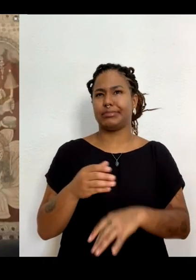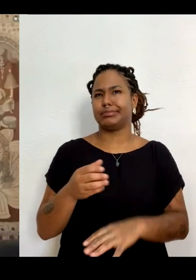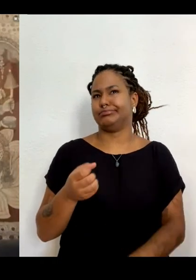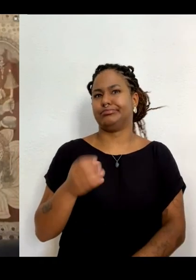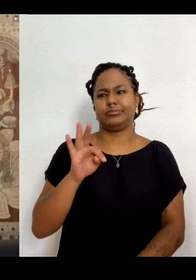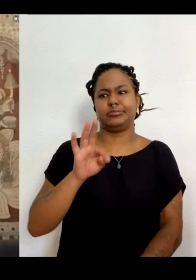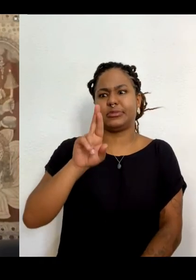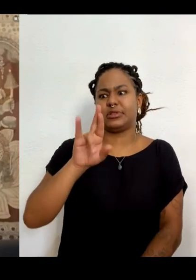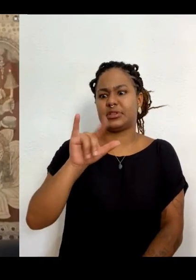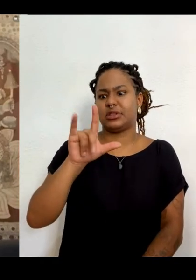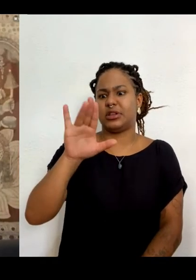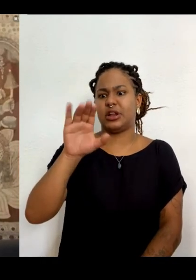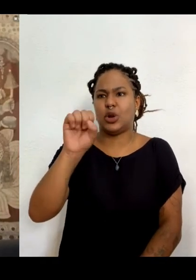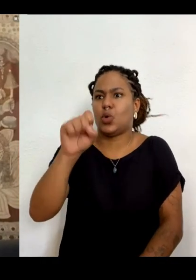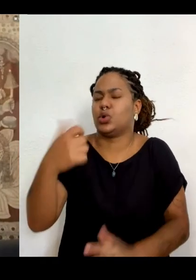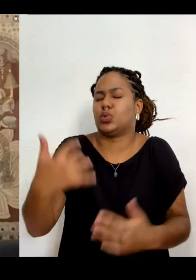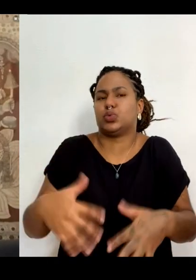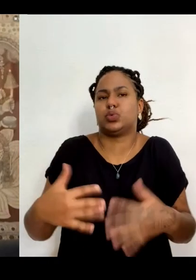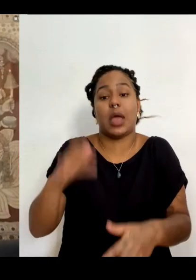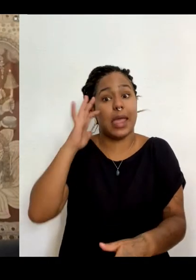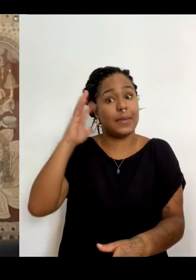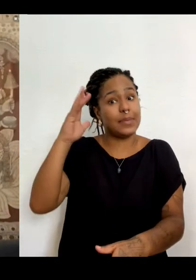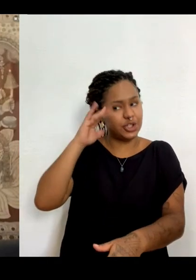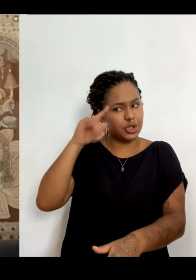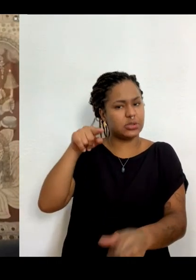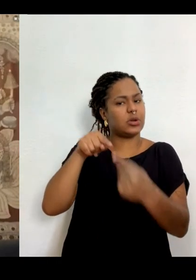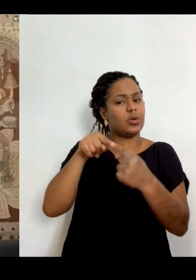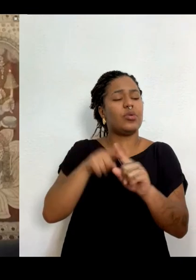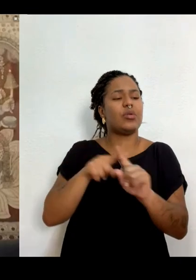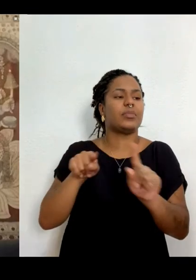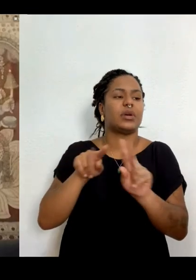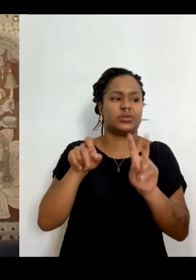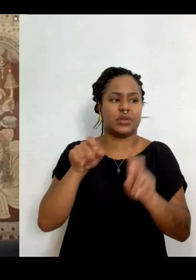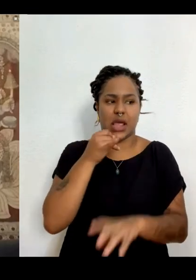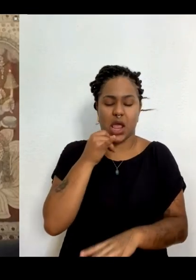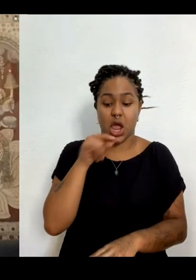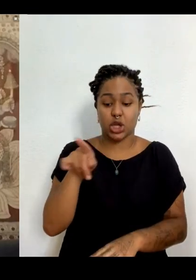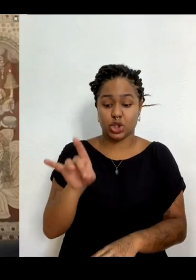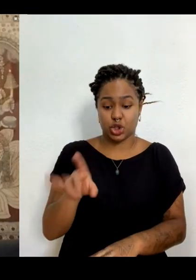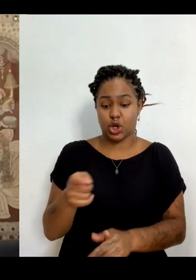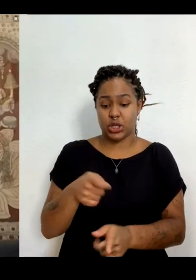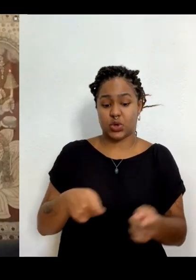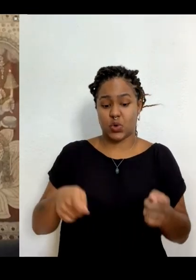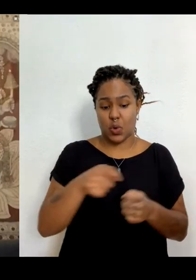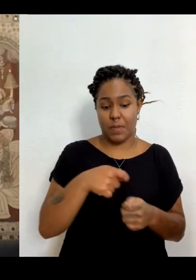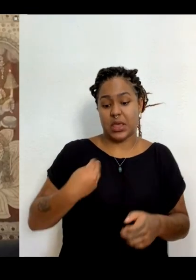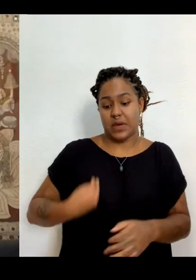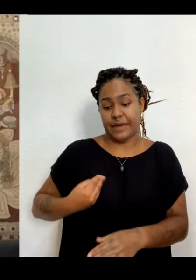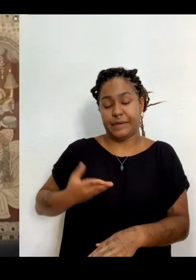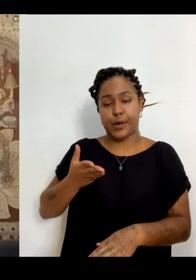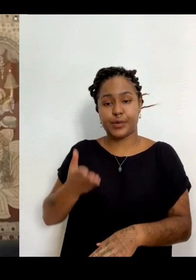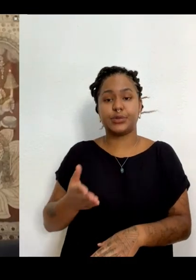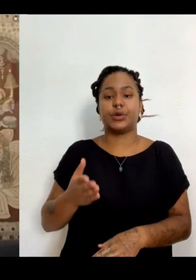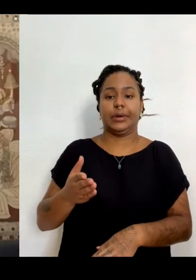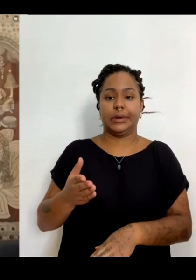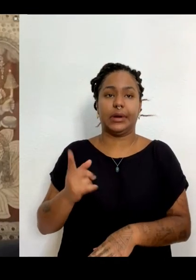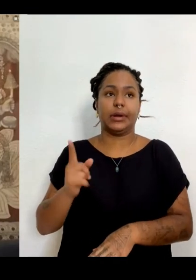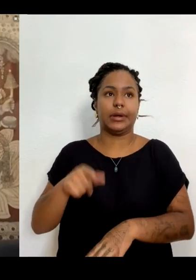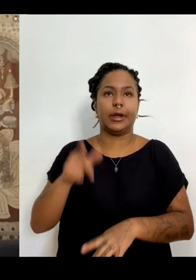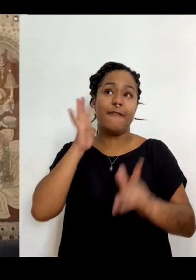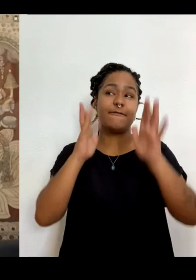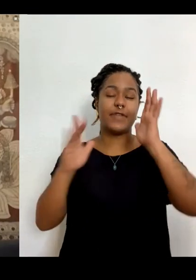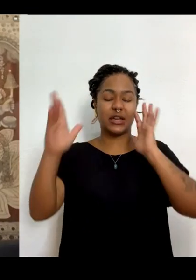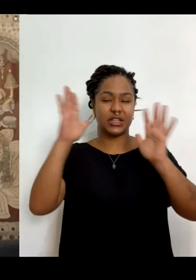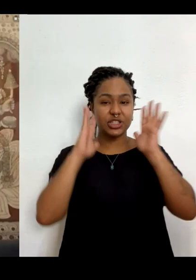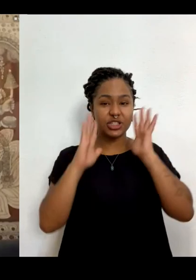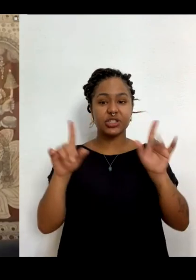is not only is the economy working with fictitious calculus they do manage to extract resources from